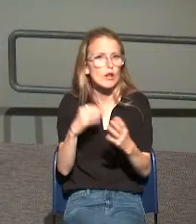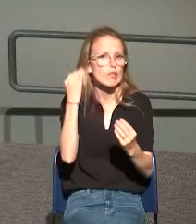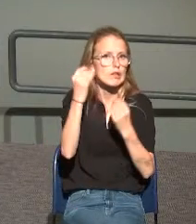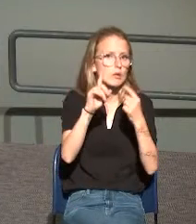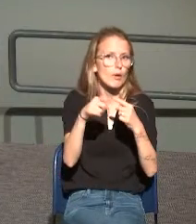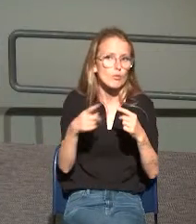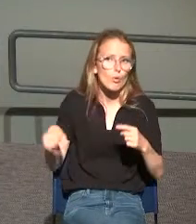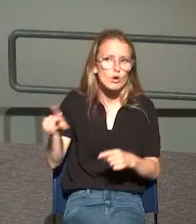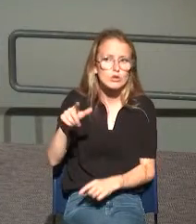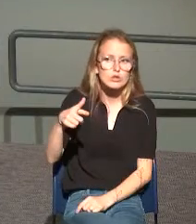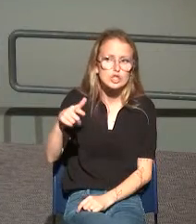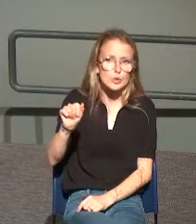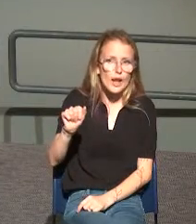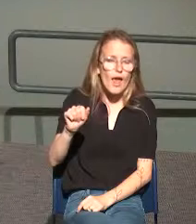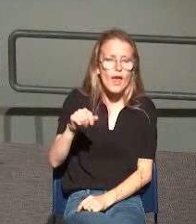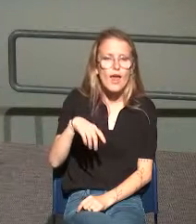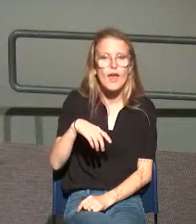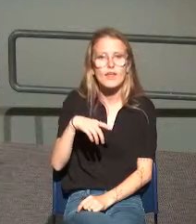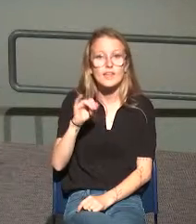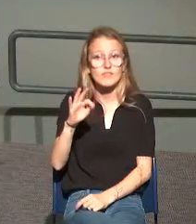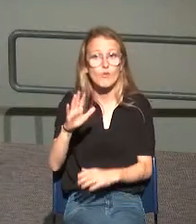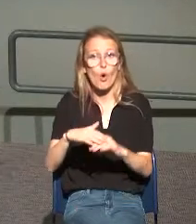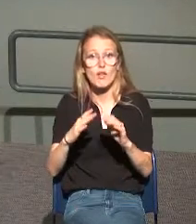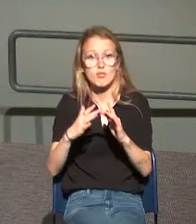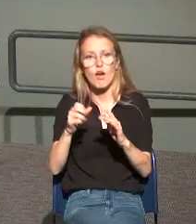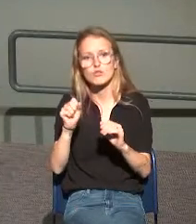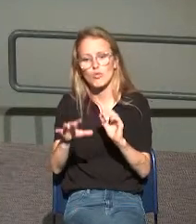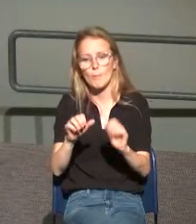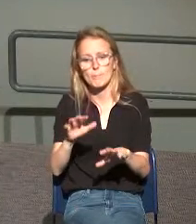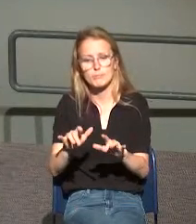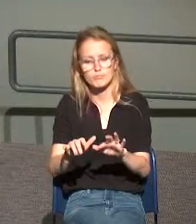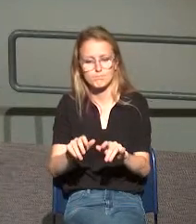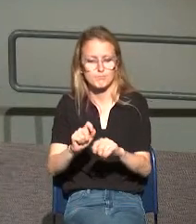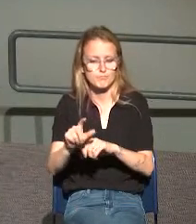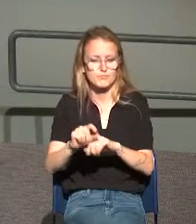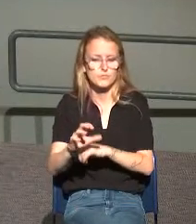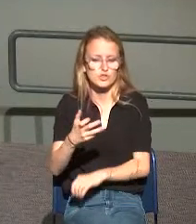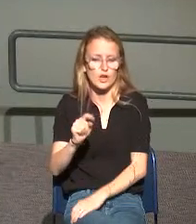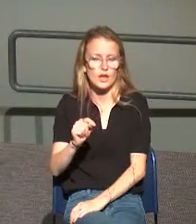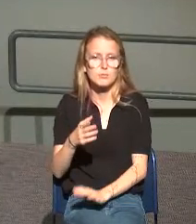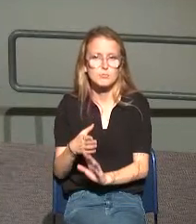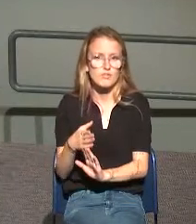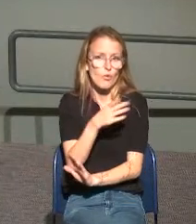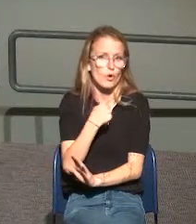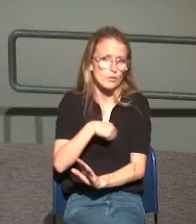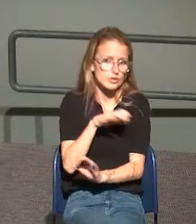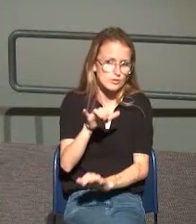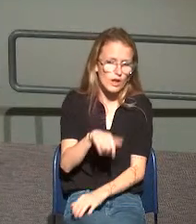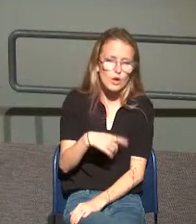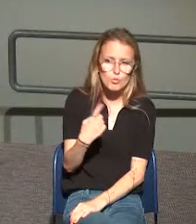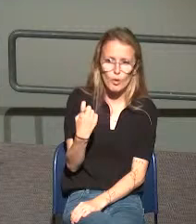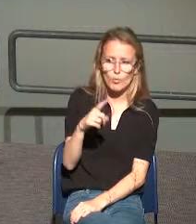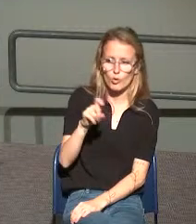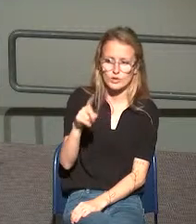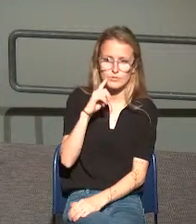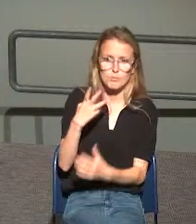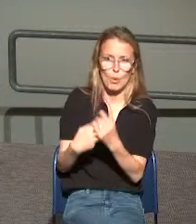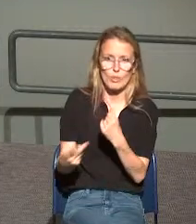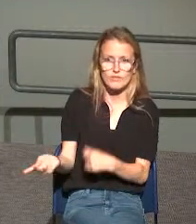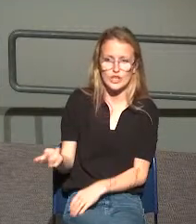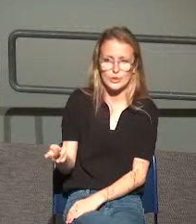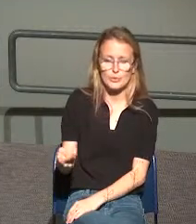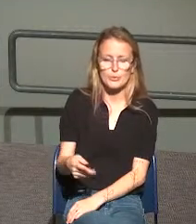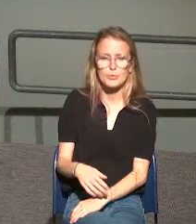of you online, you can drop your questions in the chat. But as you're thinking of questions, before we do that, I have one more question for both of you, which